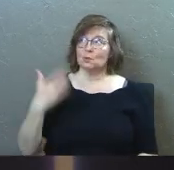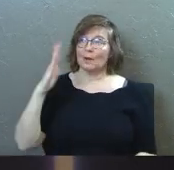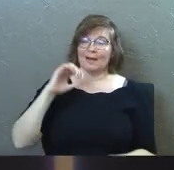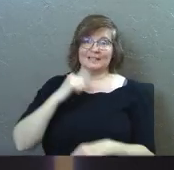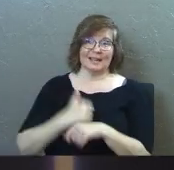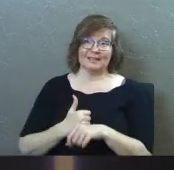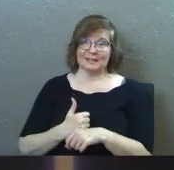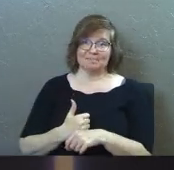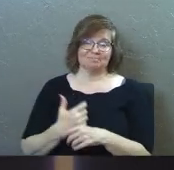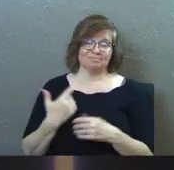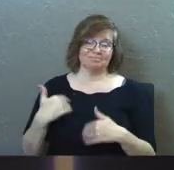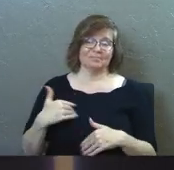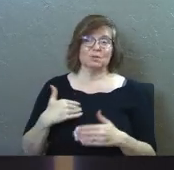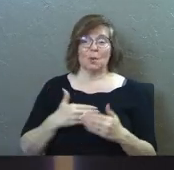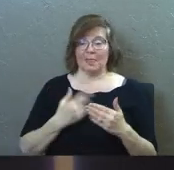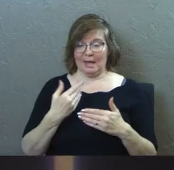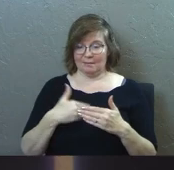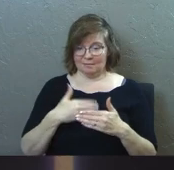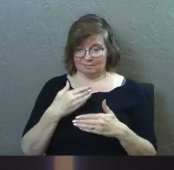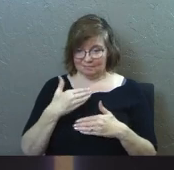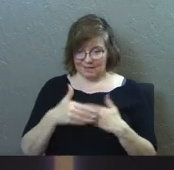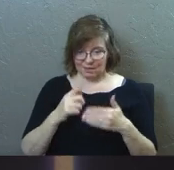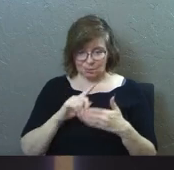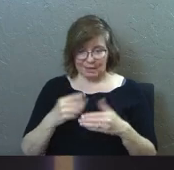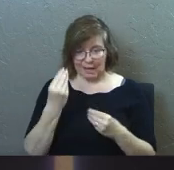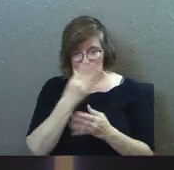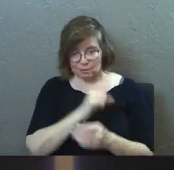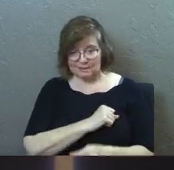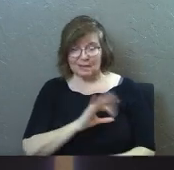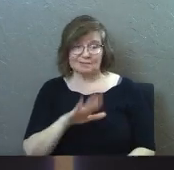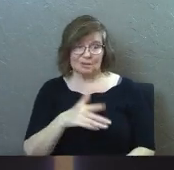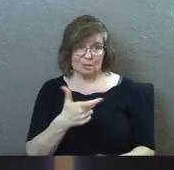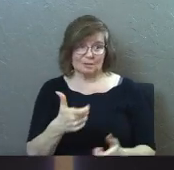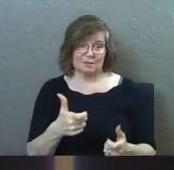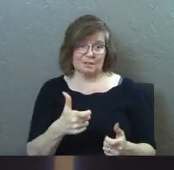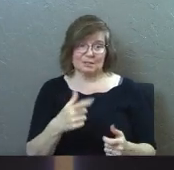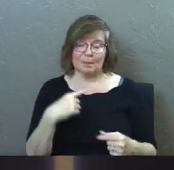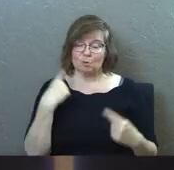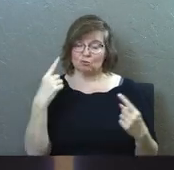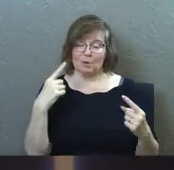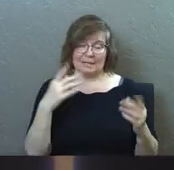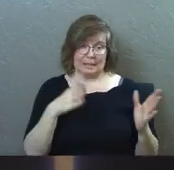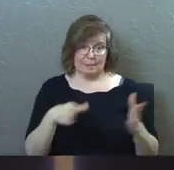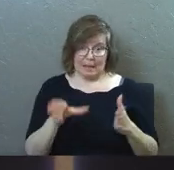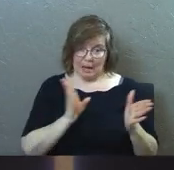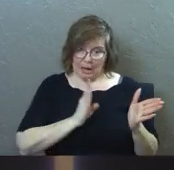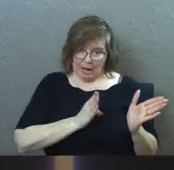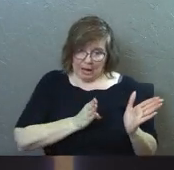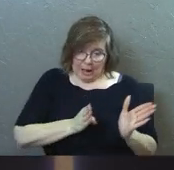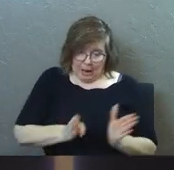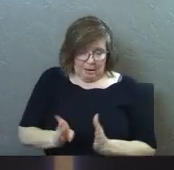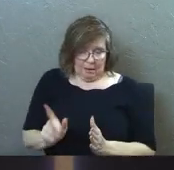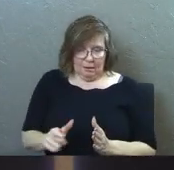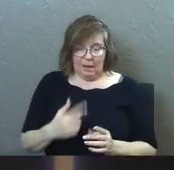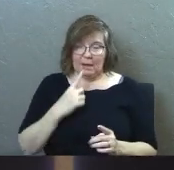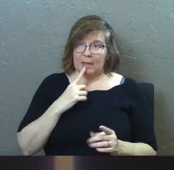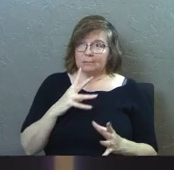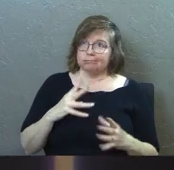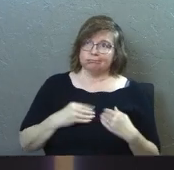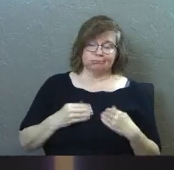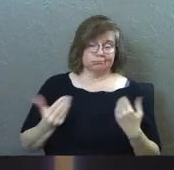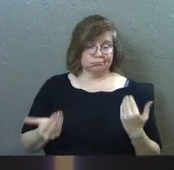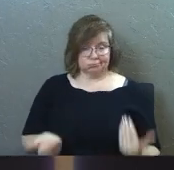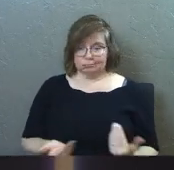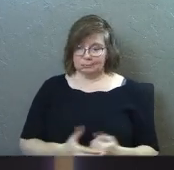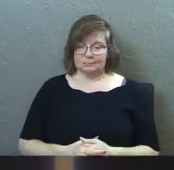up. So I went in that next weekend and told the staff, I'm like, we're going to have to put some crazy plans together. And they just rolled with